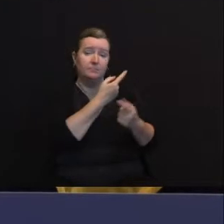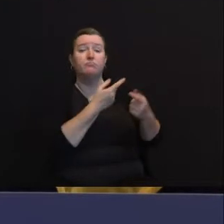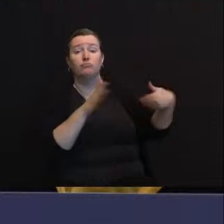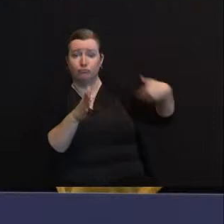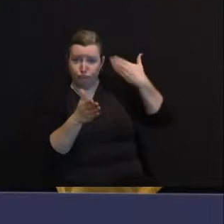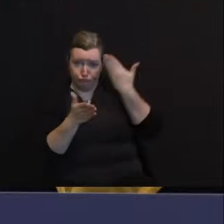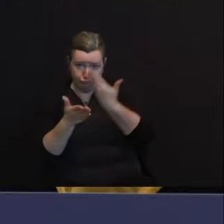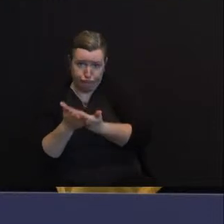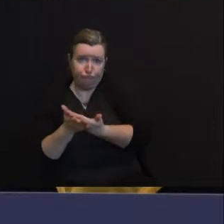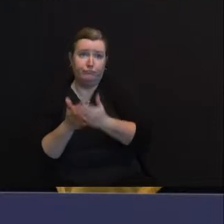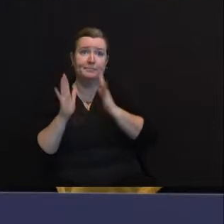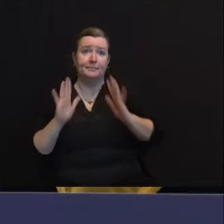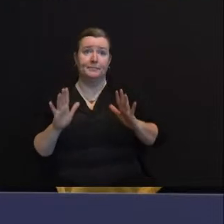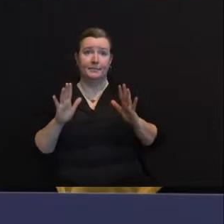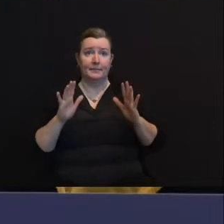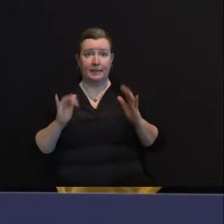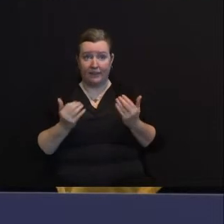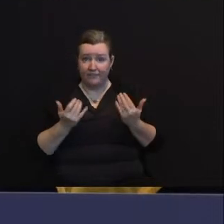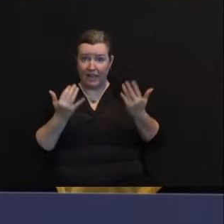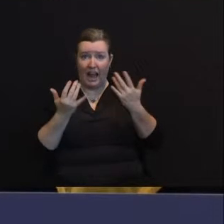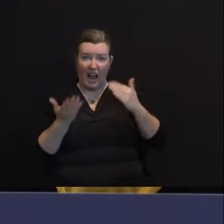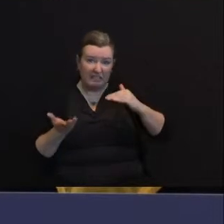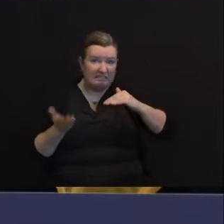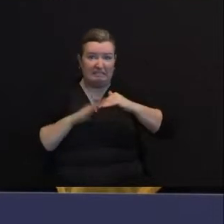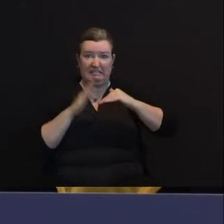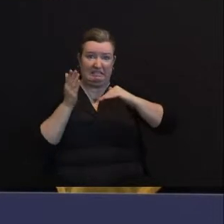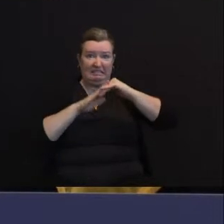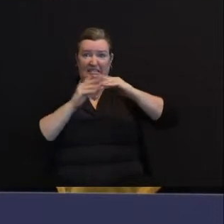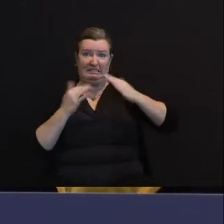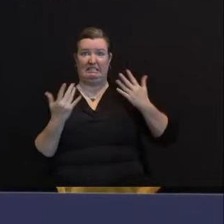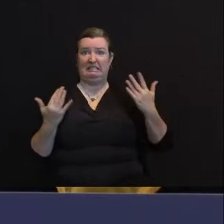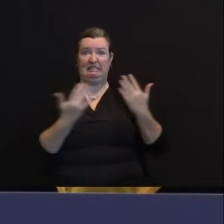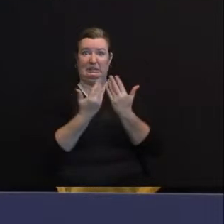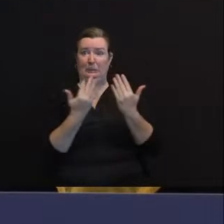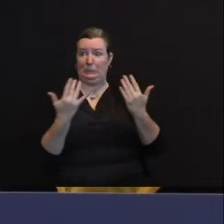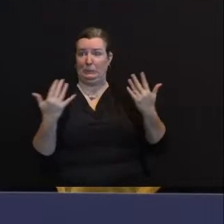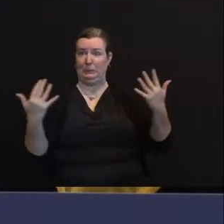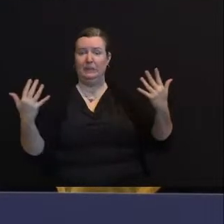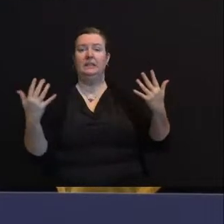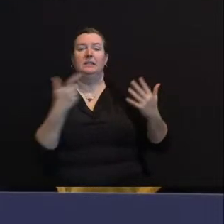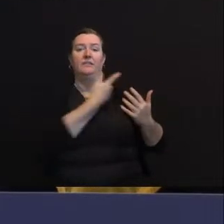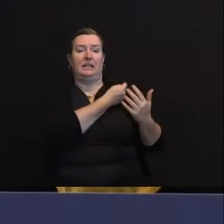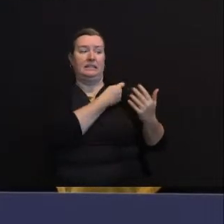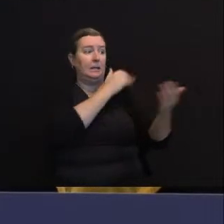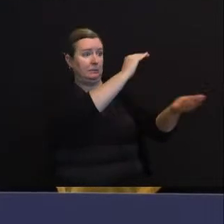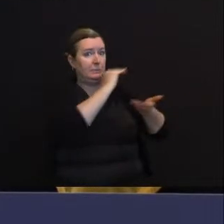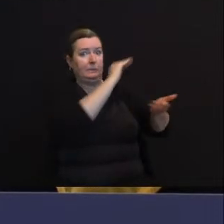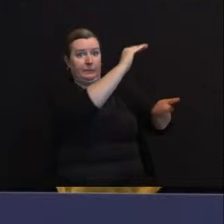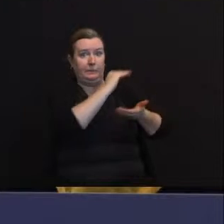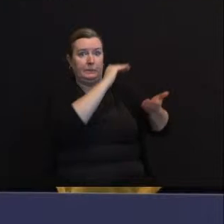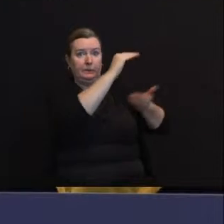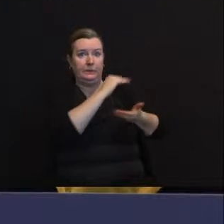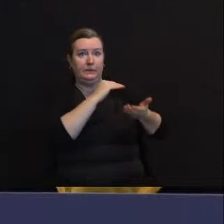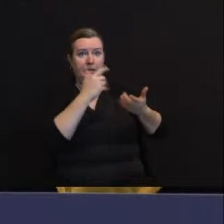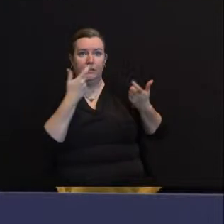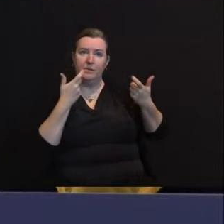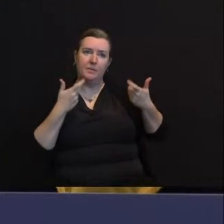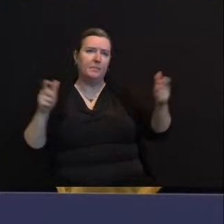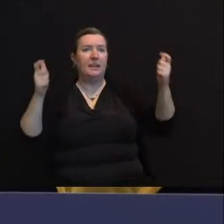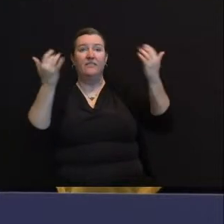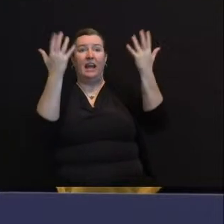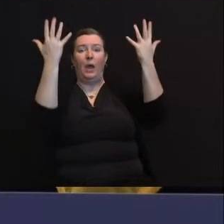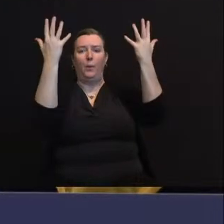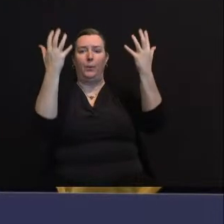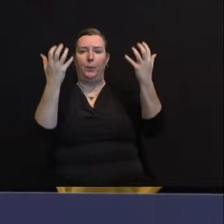if the fire continues to grow, even great vaccines in big numbers, you're still dealing with a big